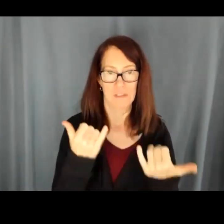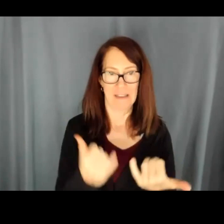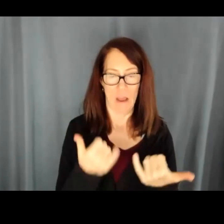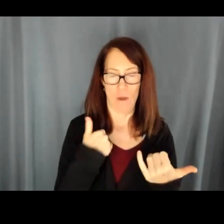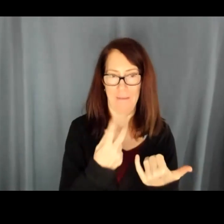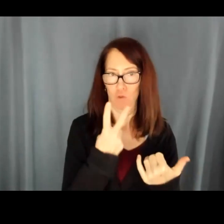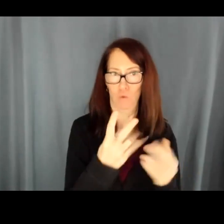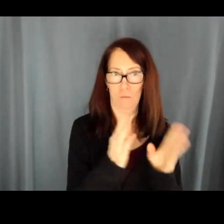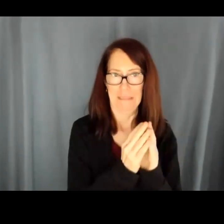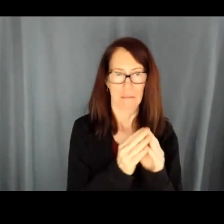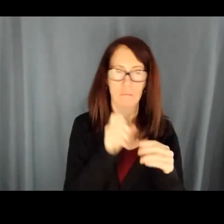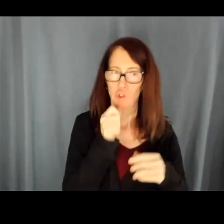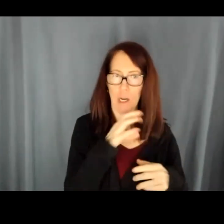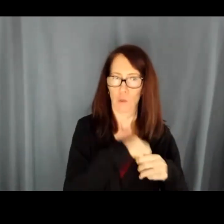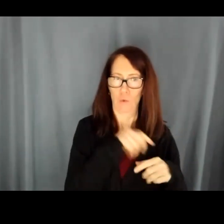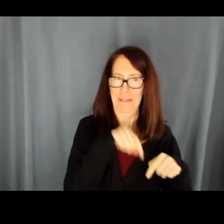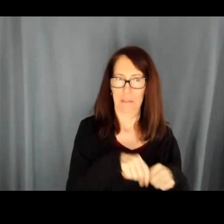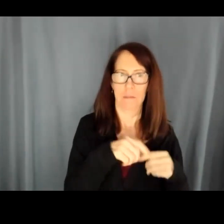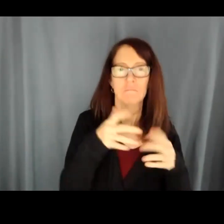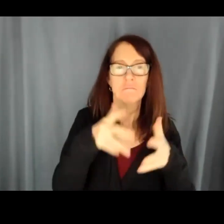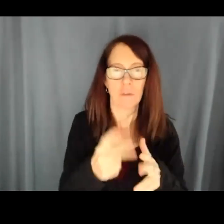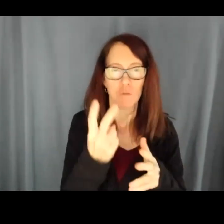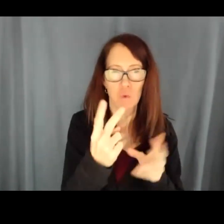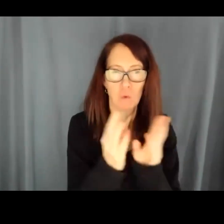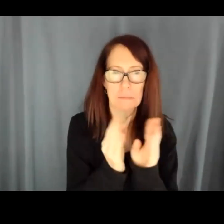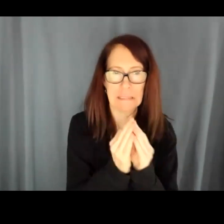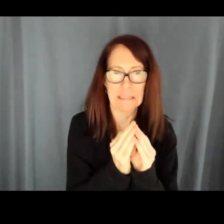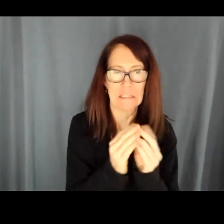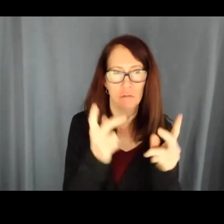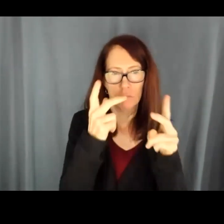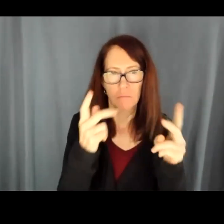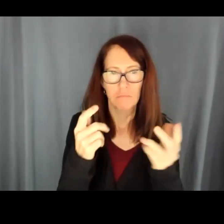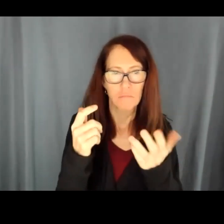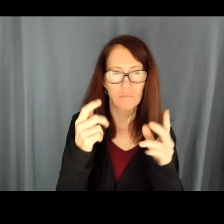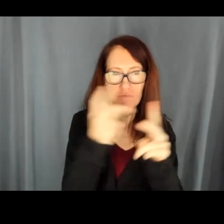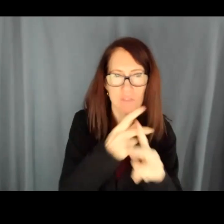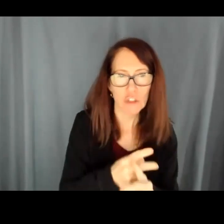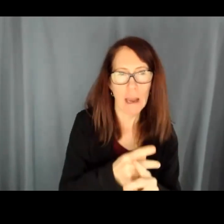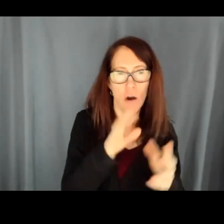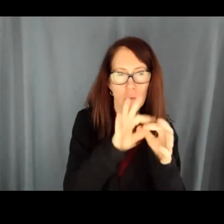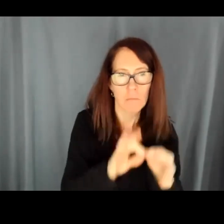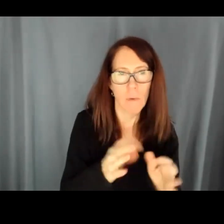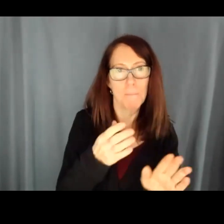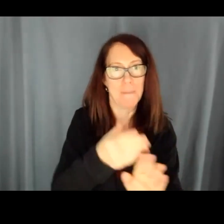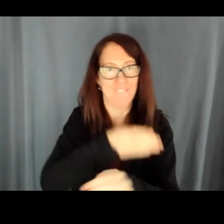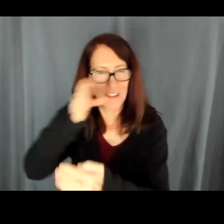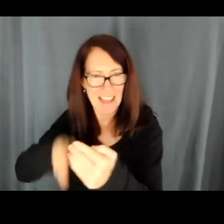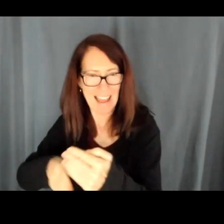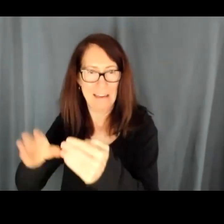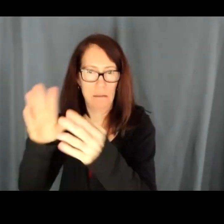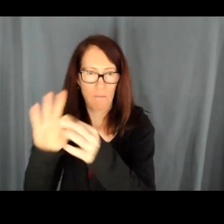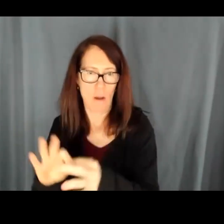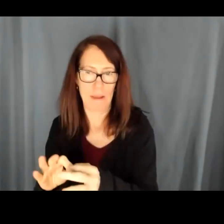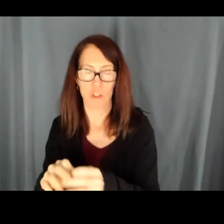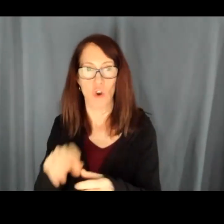other than this one to formulate comments before the end of the comment period. So that meeting is December 13th